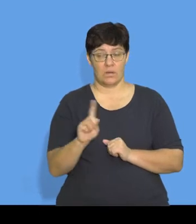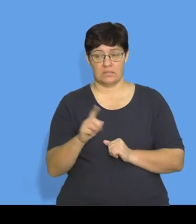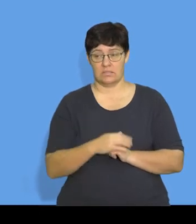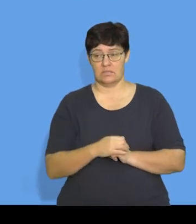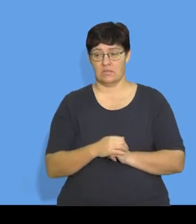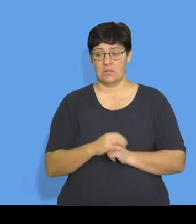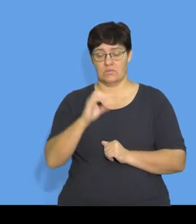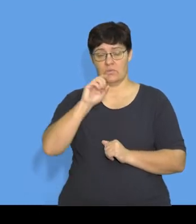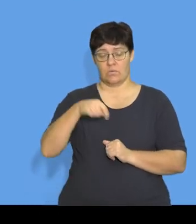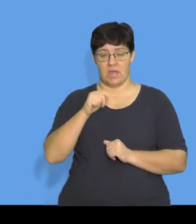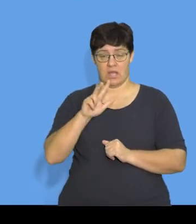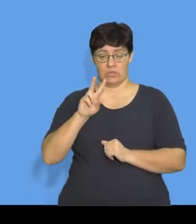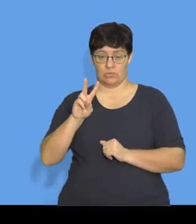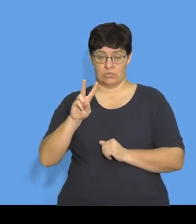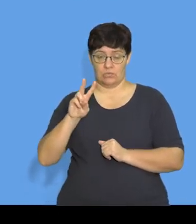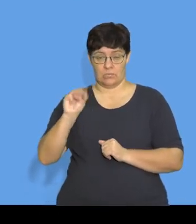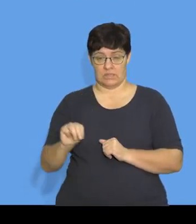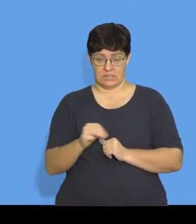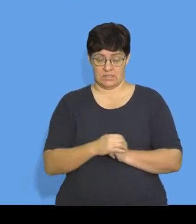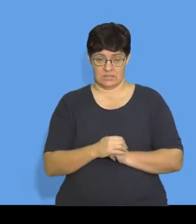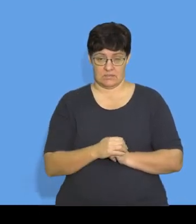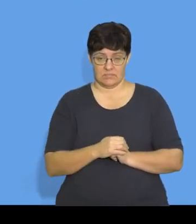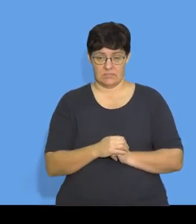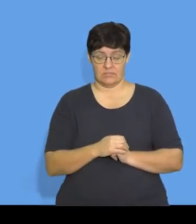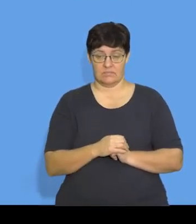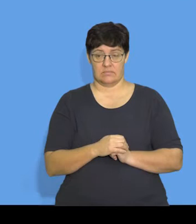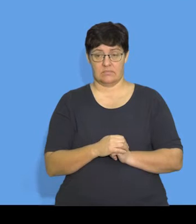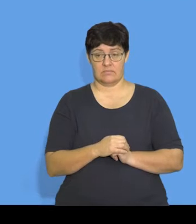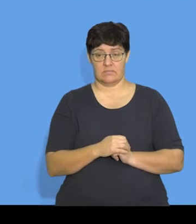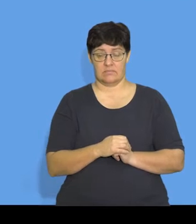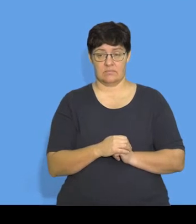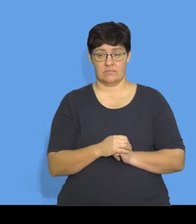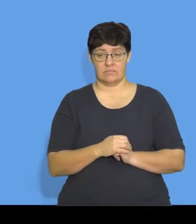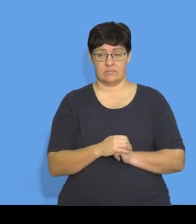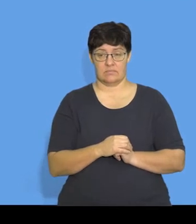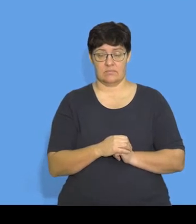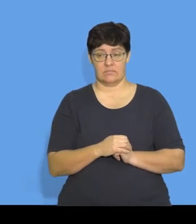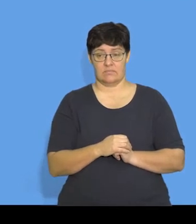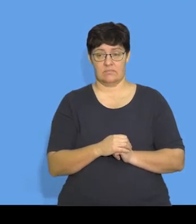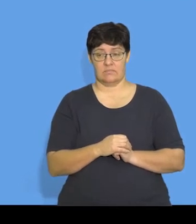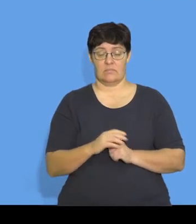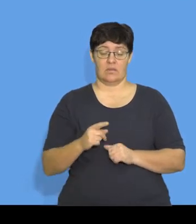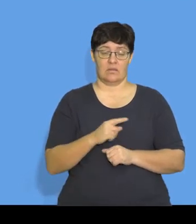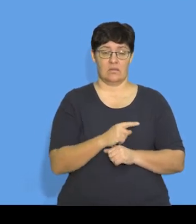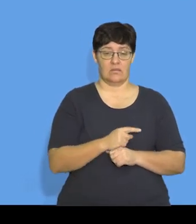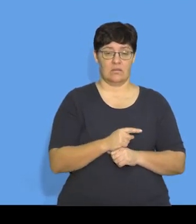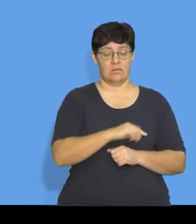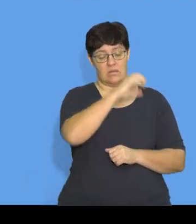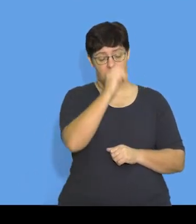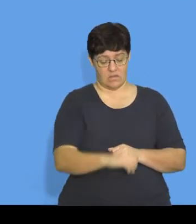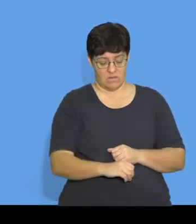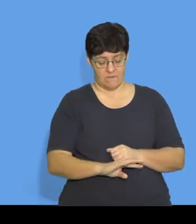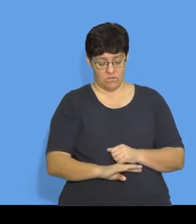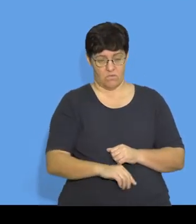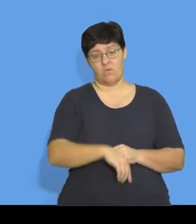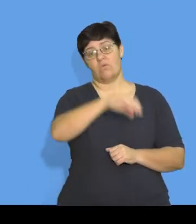All right. Velocity when it hits the floor for the third time. It left the floor at 4. It's going to hit the floor